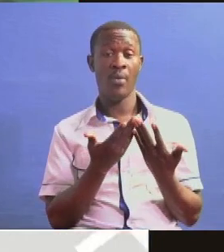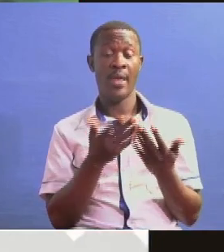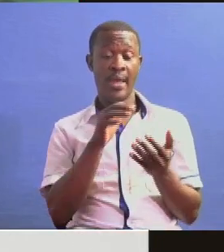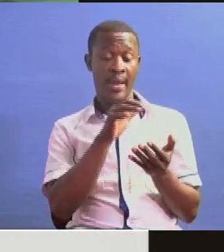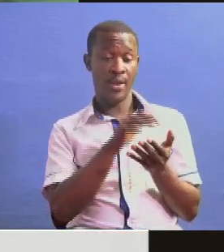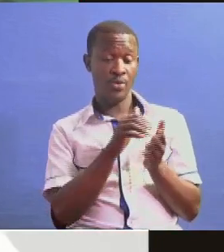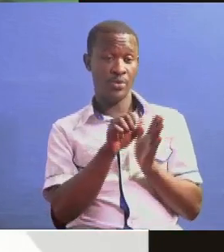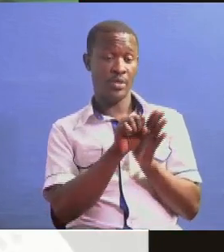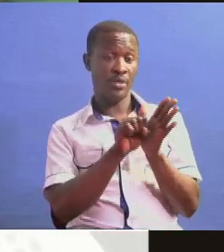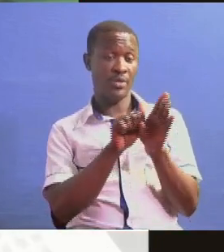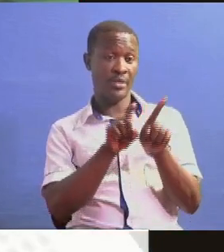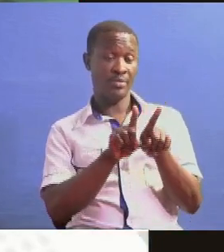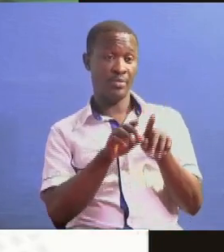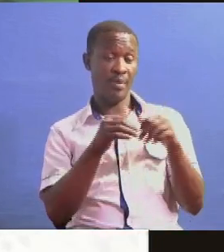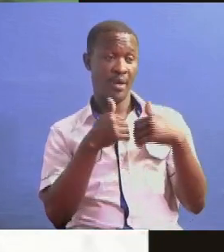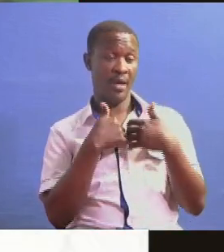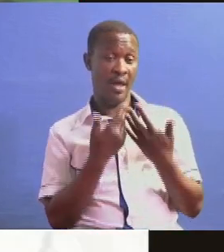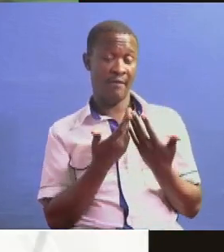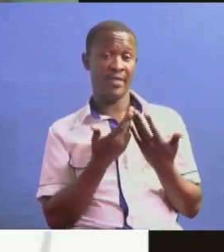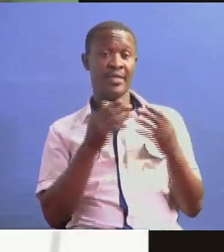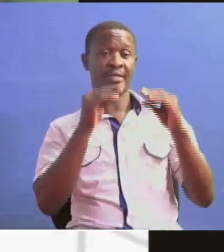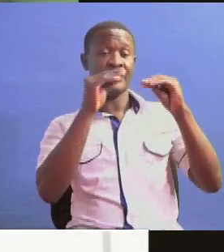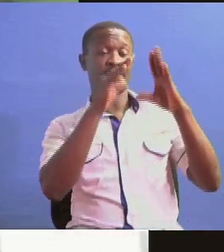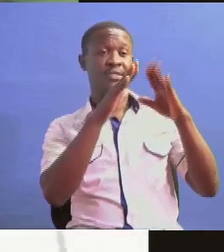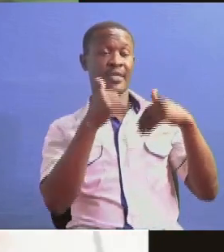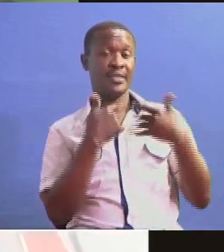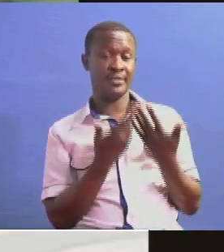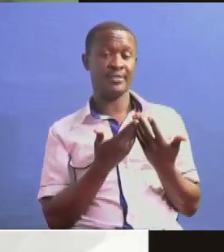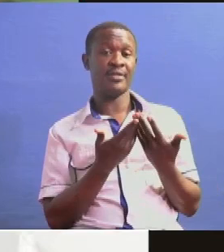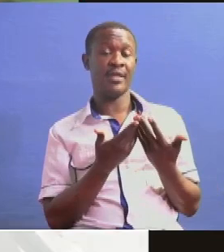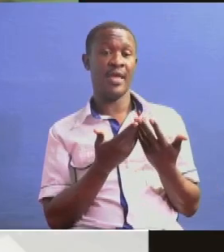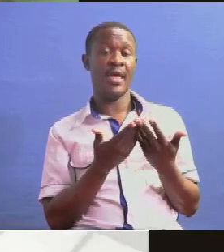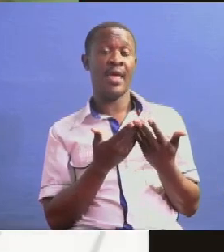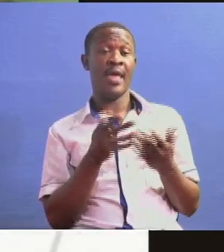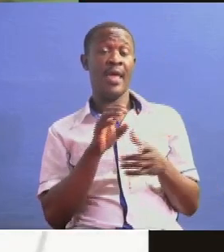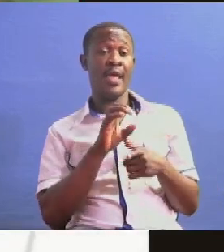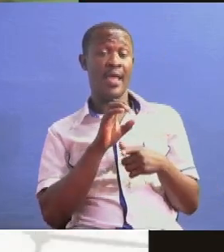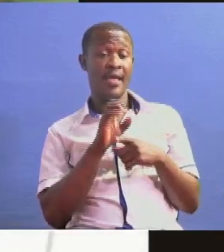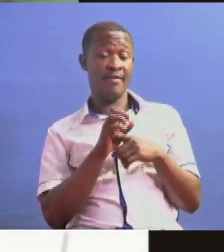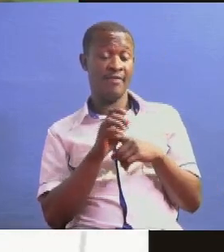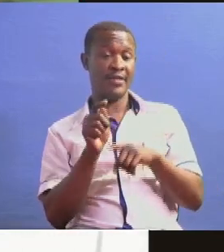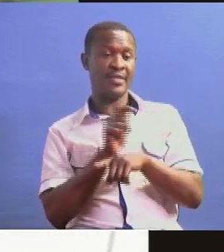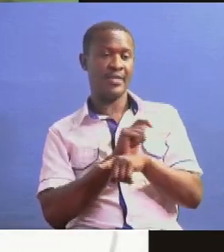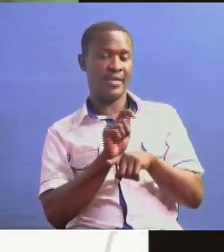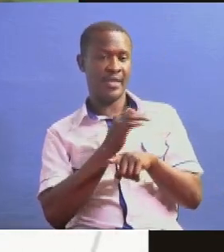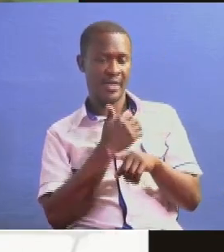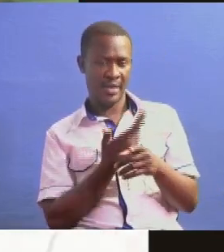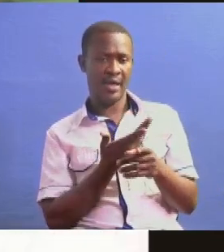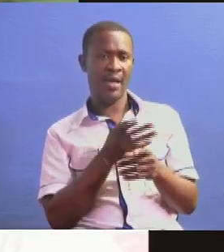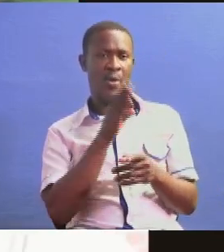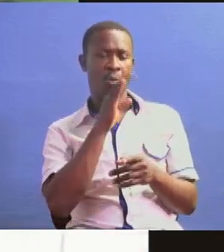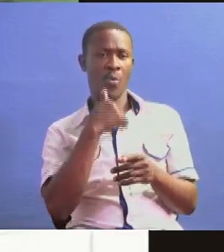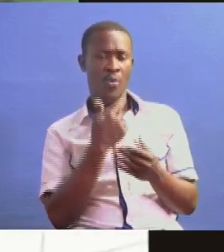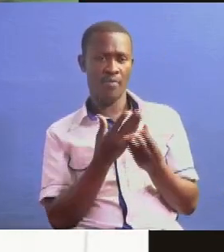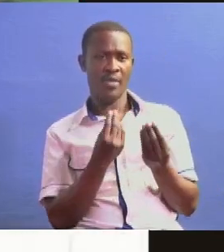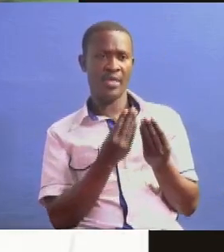subject, we also need less teachers, and therefore even the training and the capacity building of the teachers will be